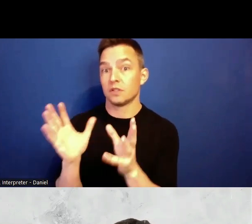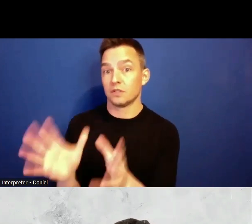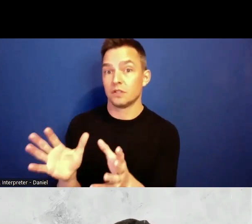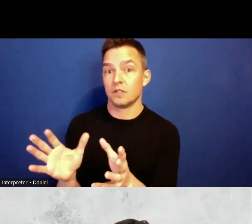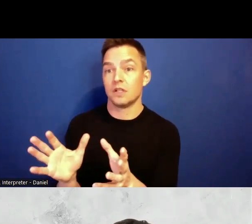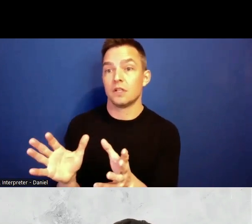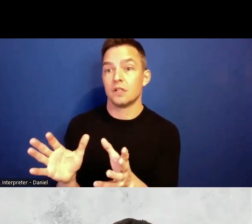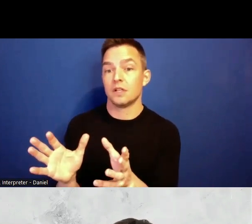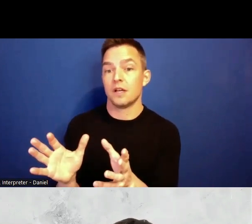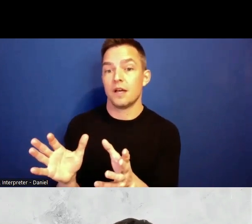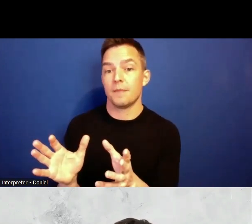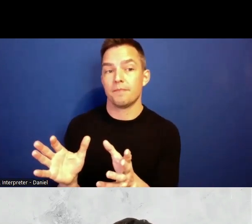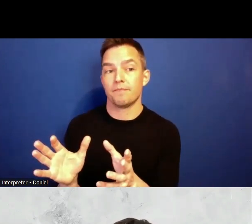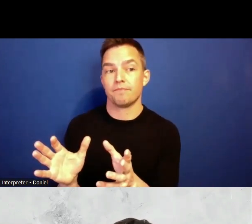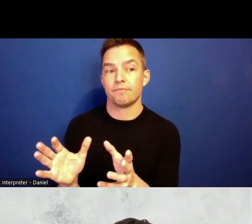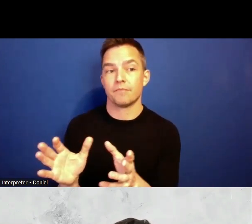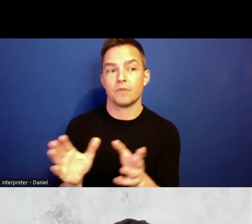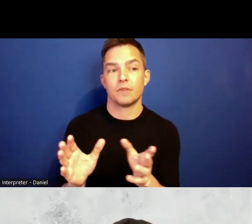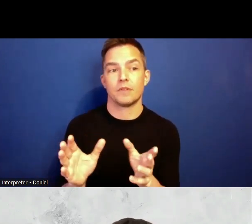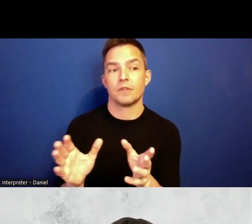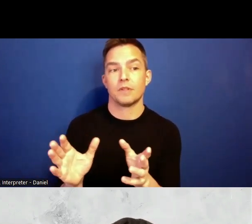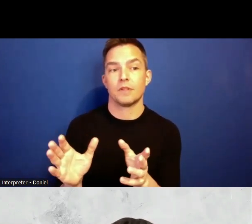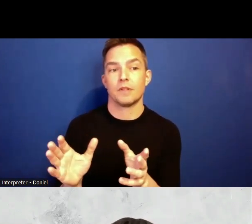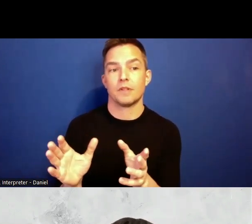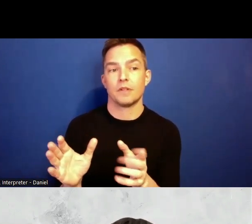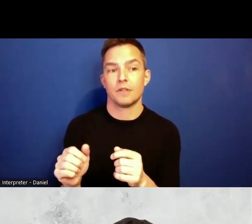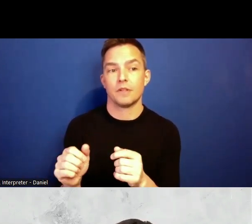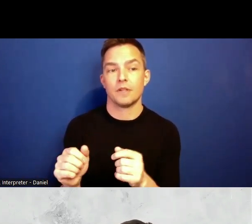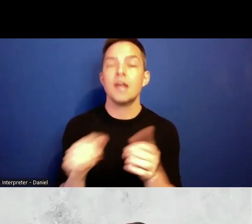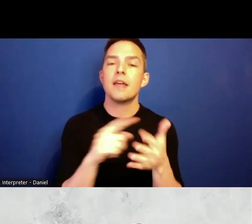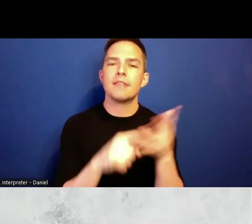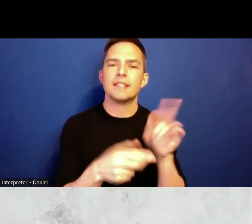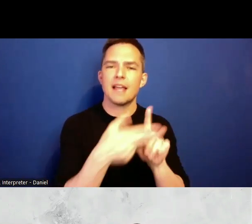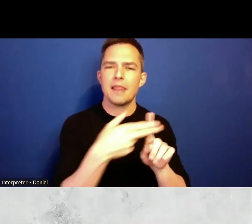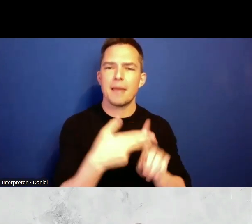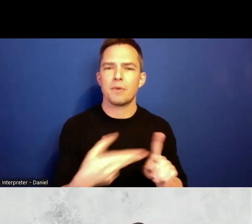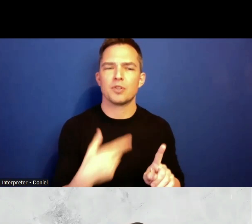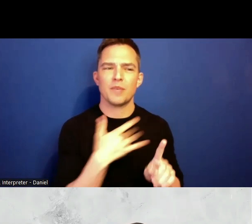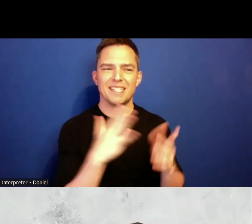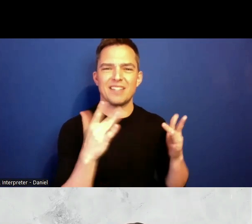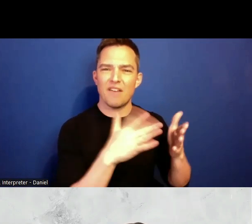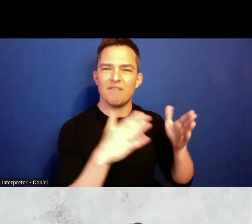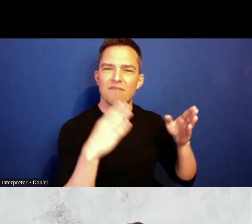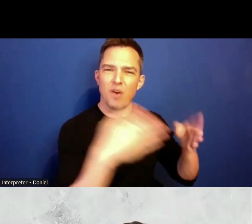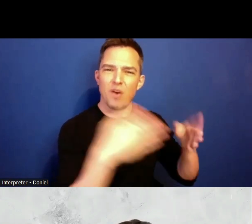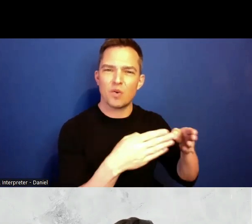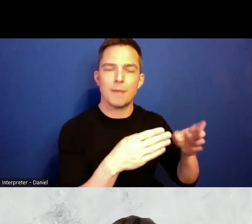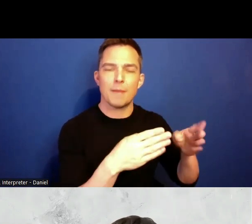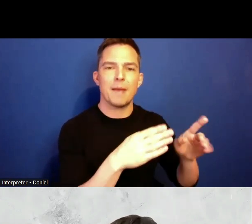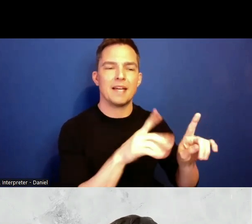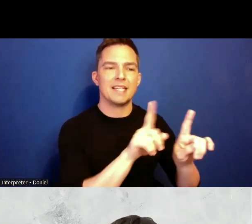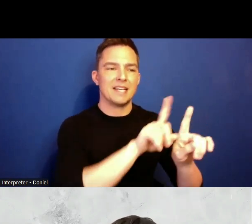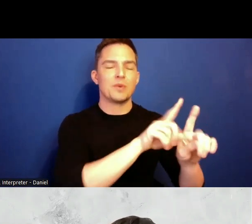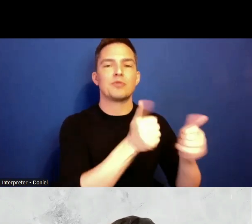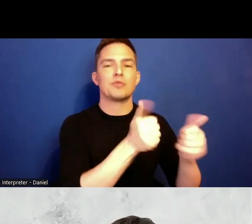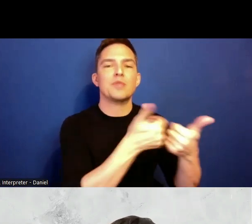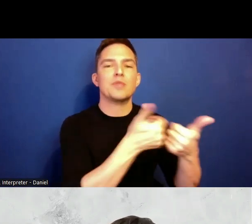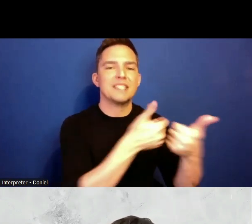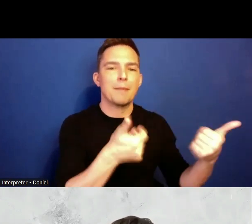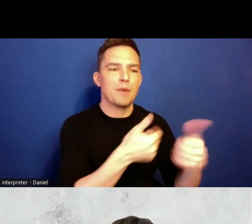focus on those labels, and we're really separating the human from all of it.